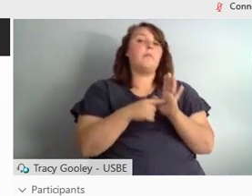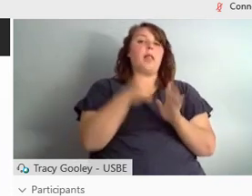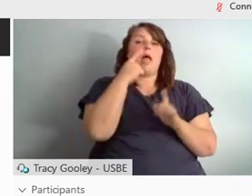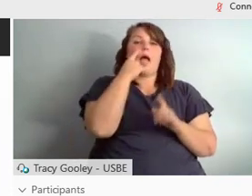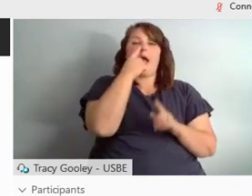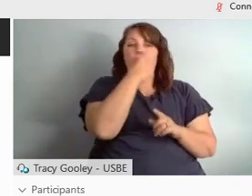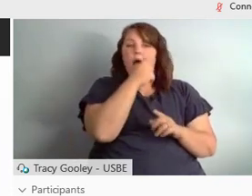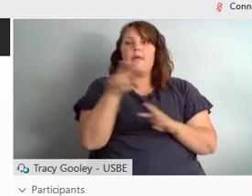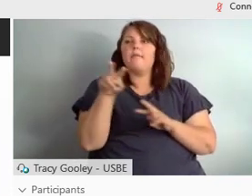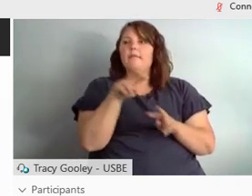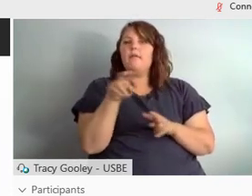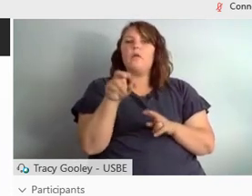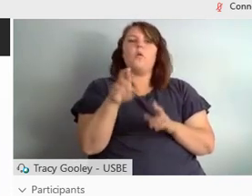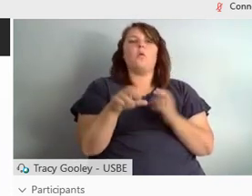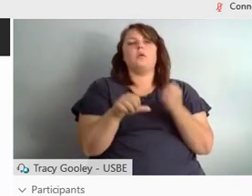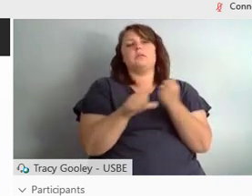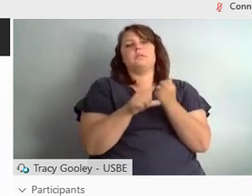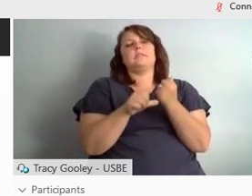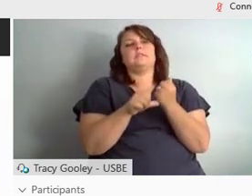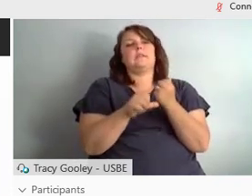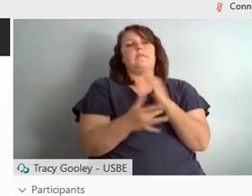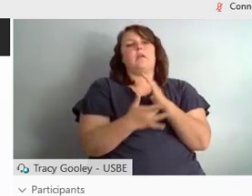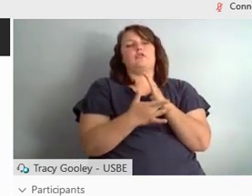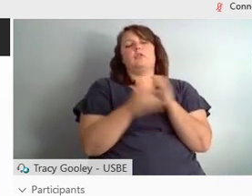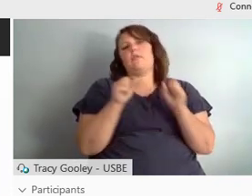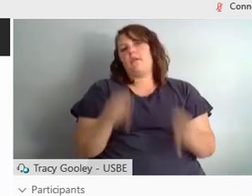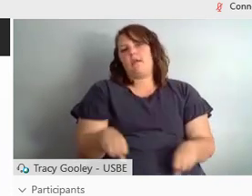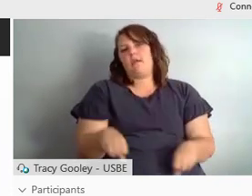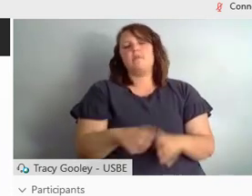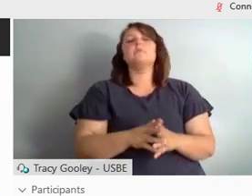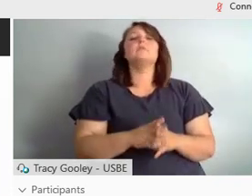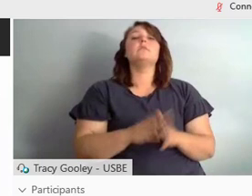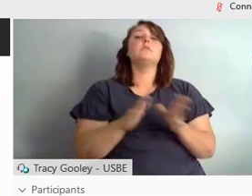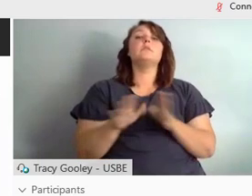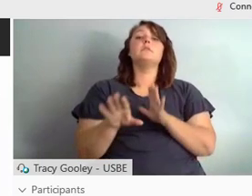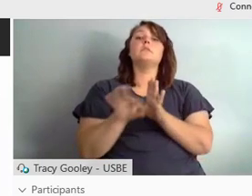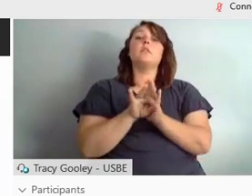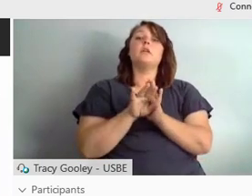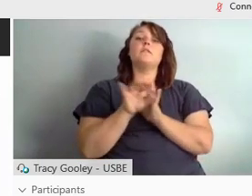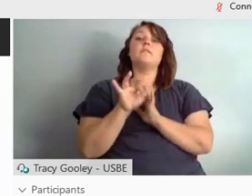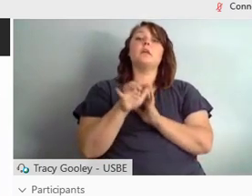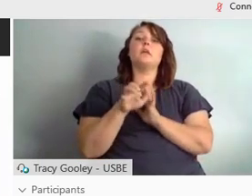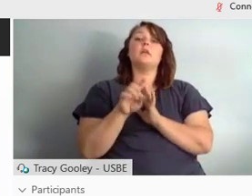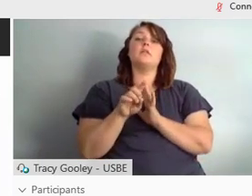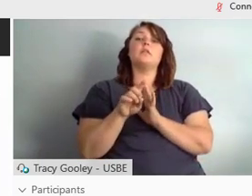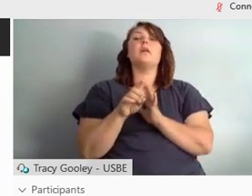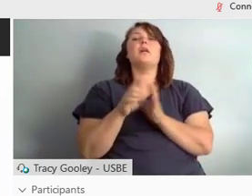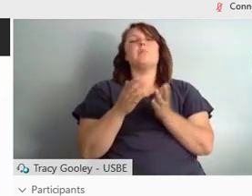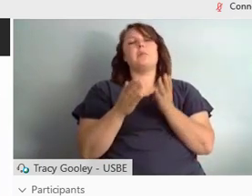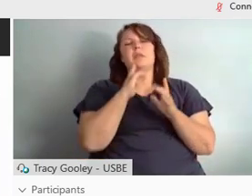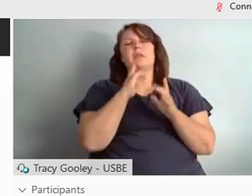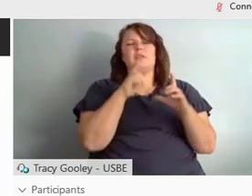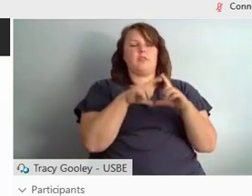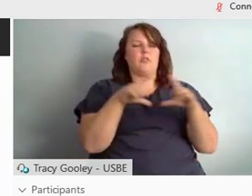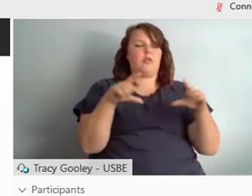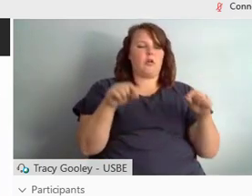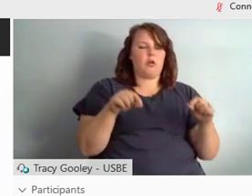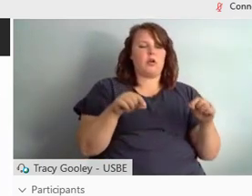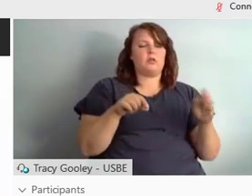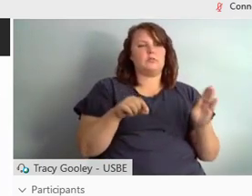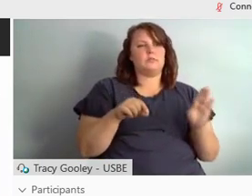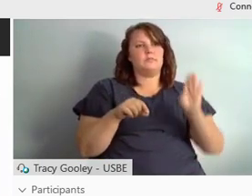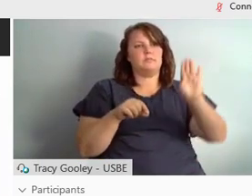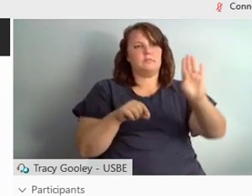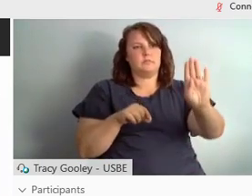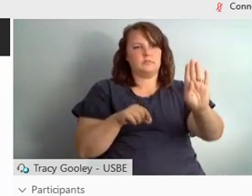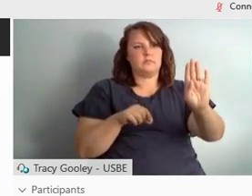gaze or assistive technology. The selection field might need to be on separate cards for this one just to allow for